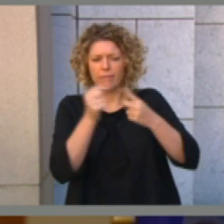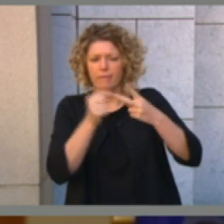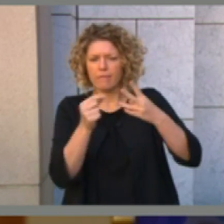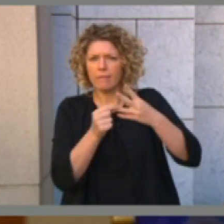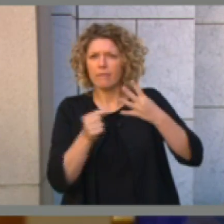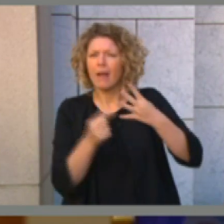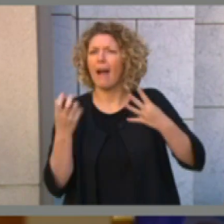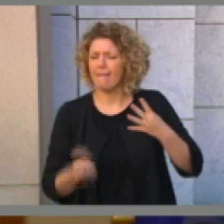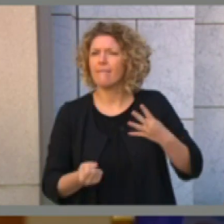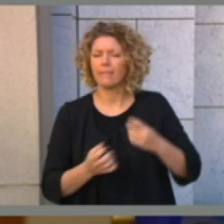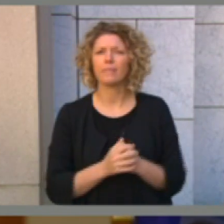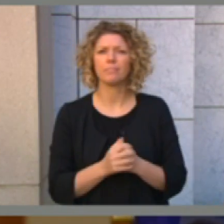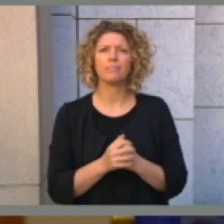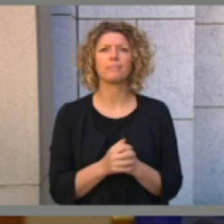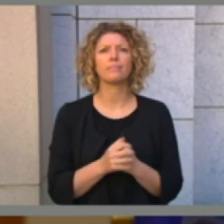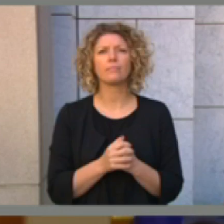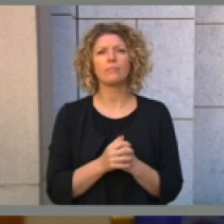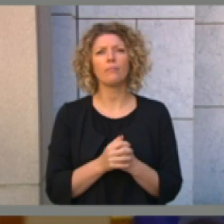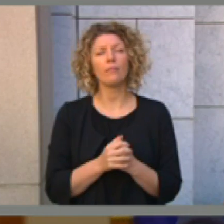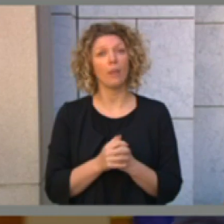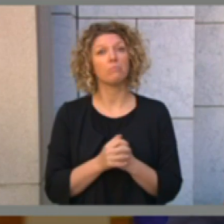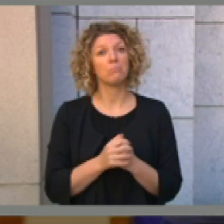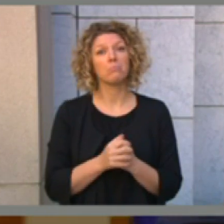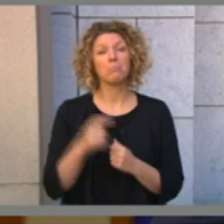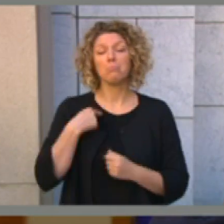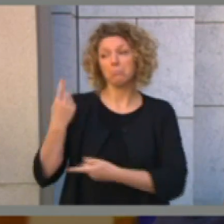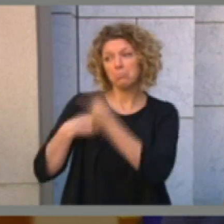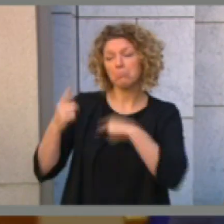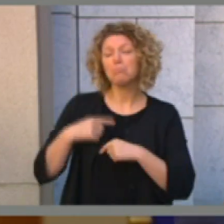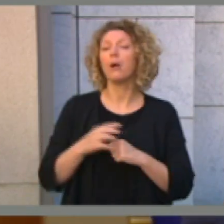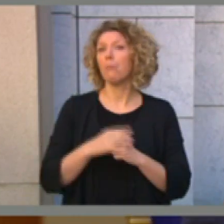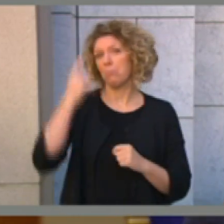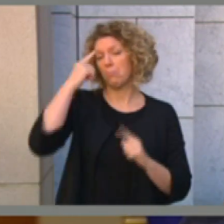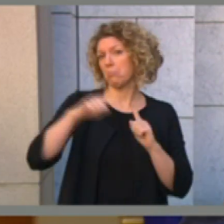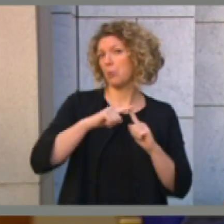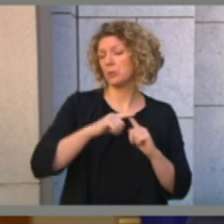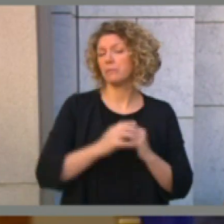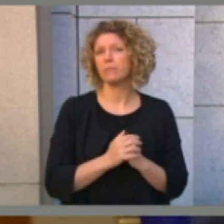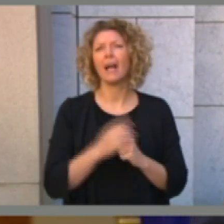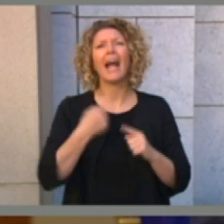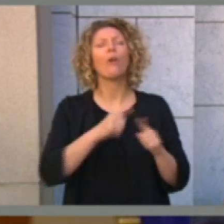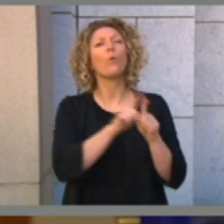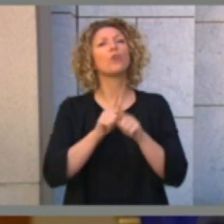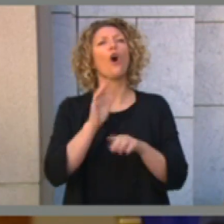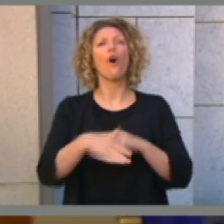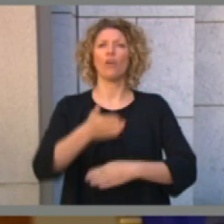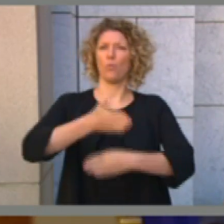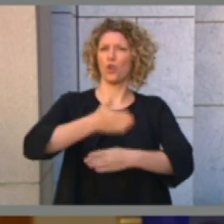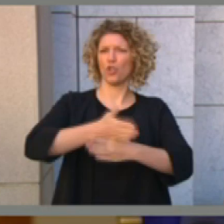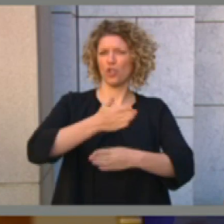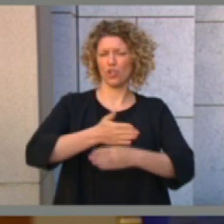and the reports there so far are encouraging. And thirdly, in workforce management. This is